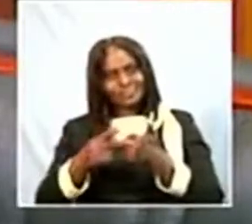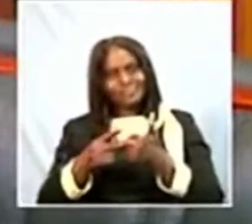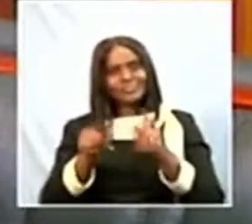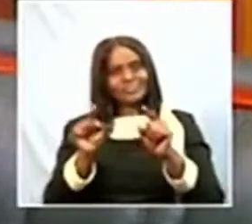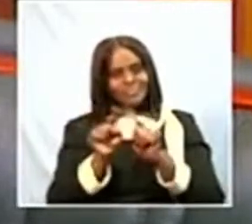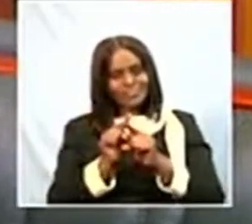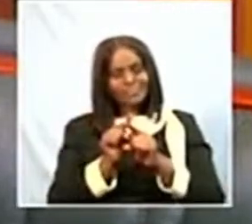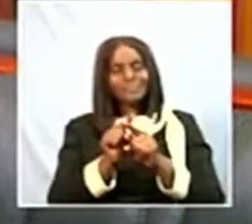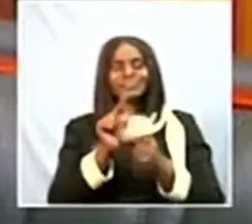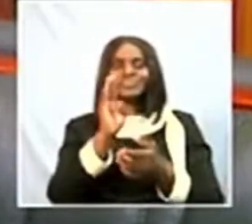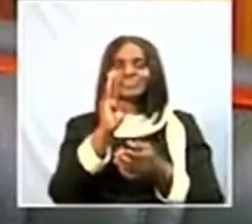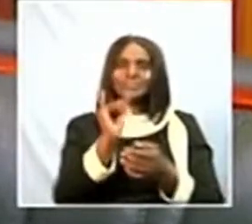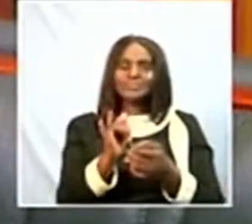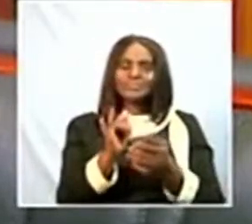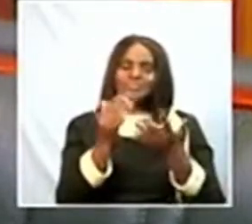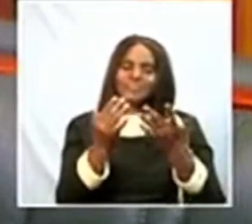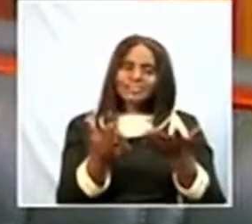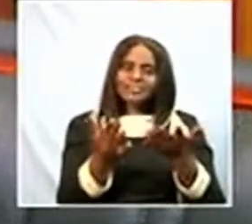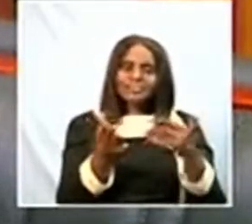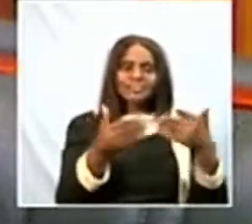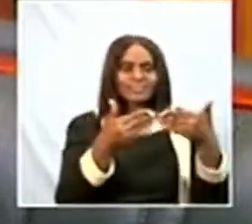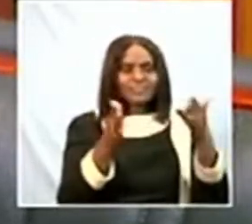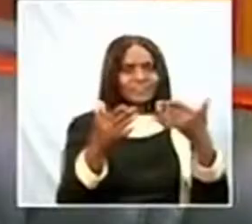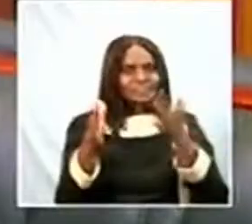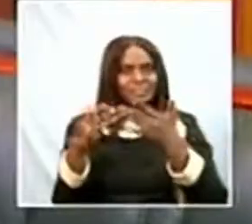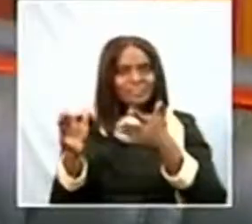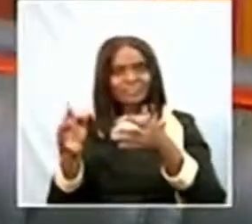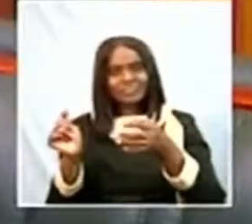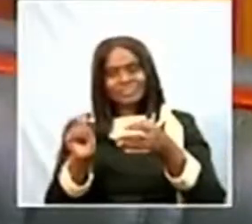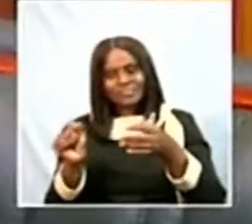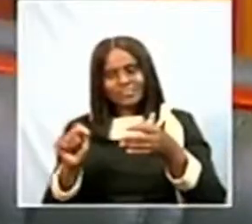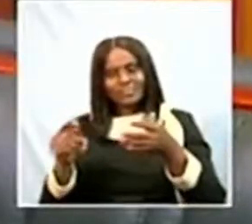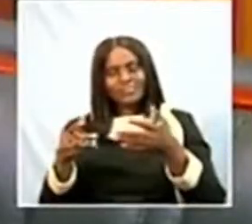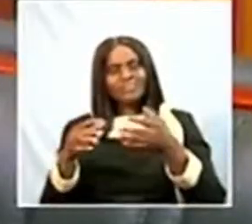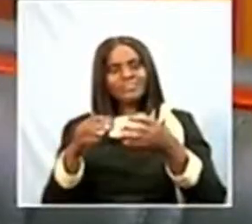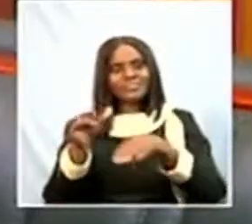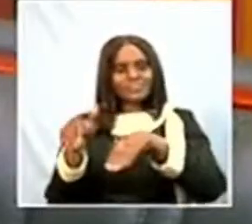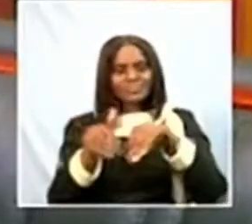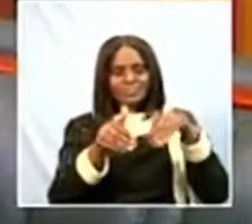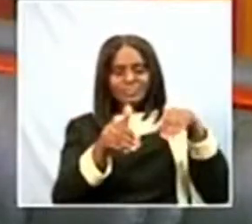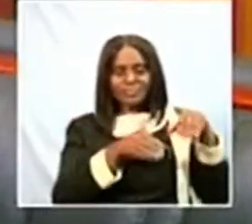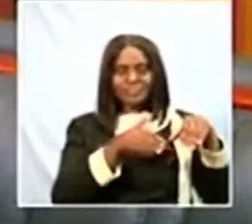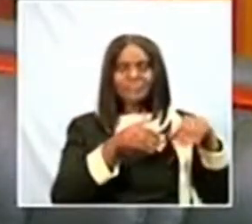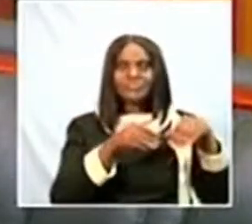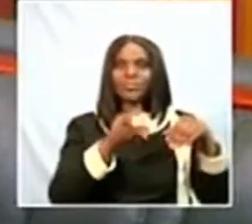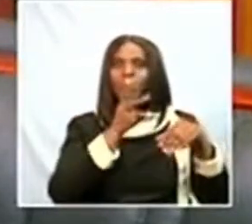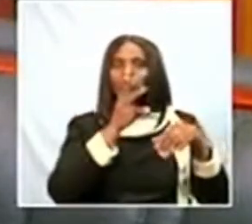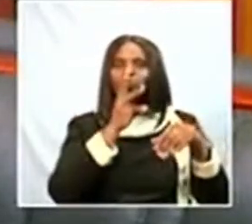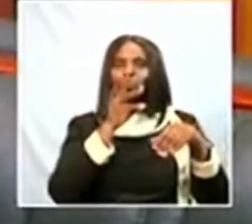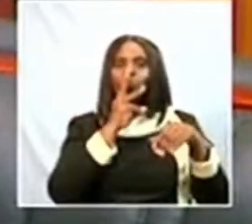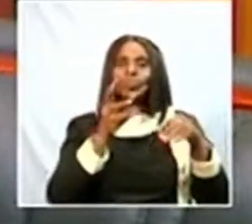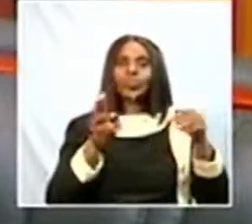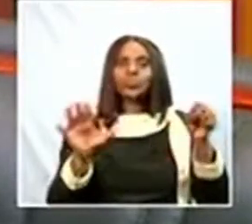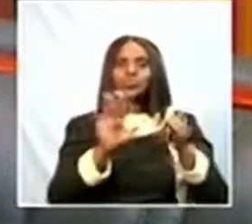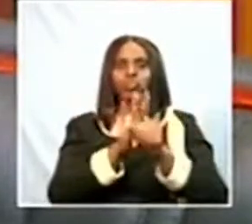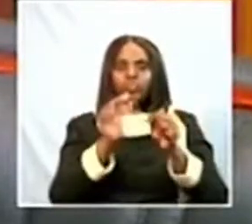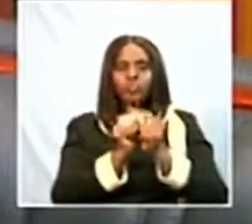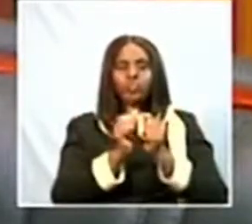and by unblocking sewers to avoid pollution and floods. Thank you, Madam